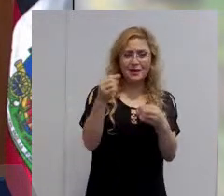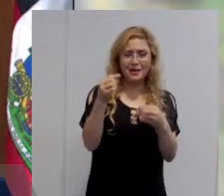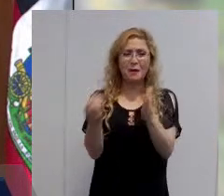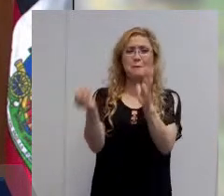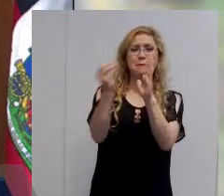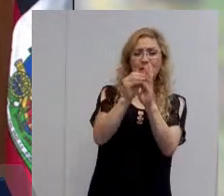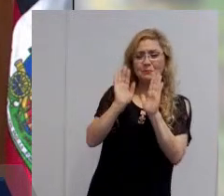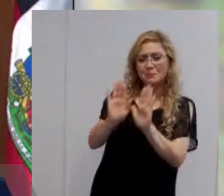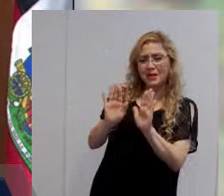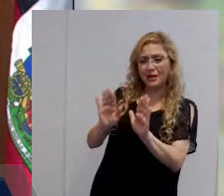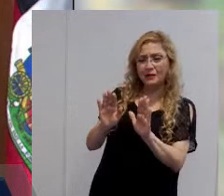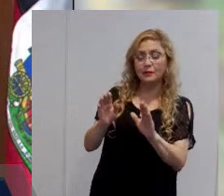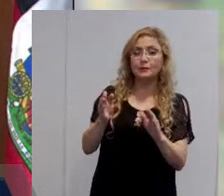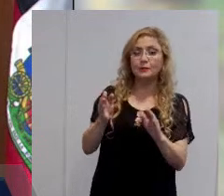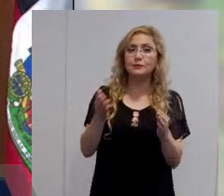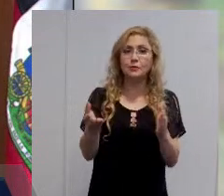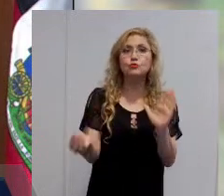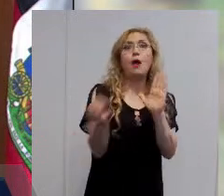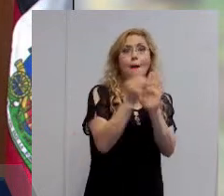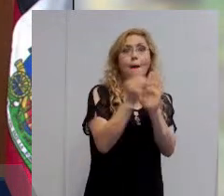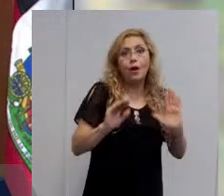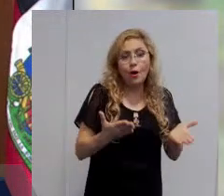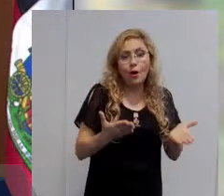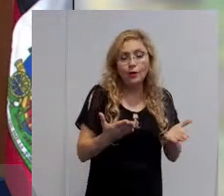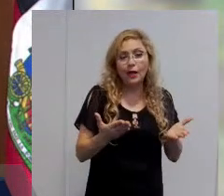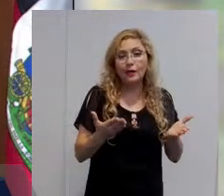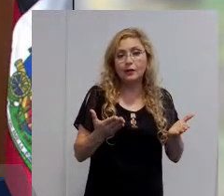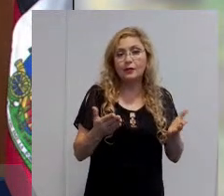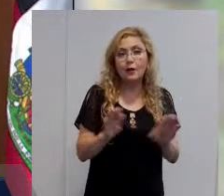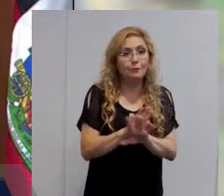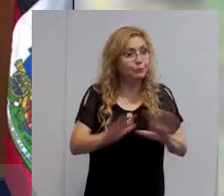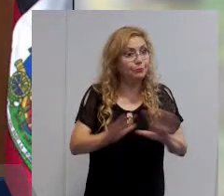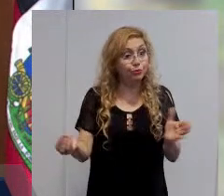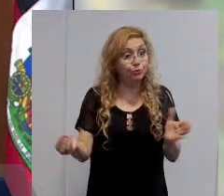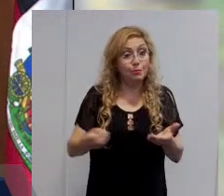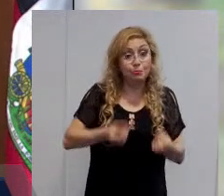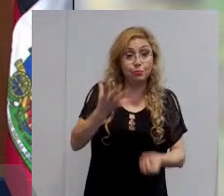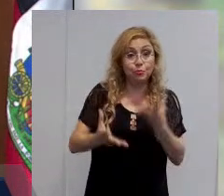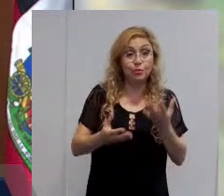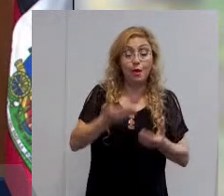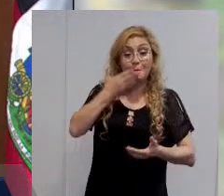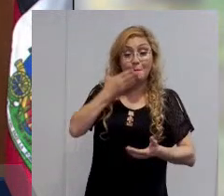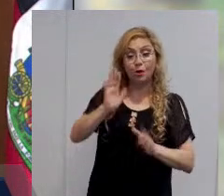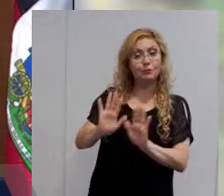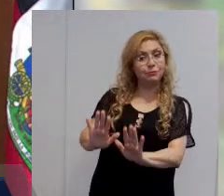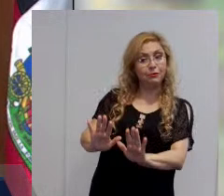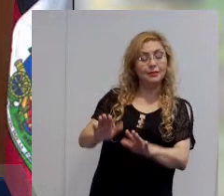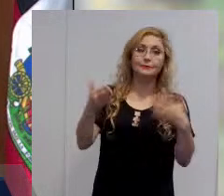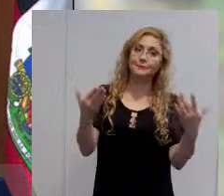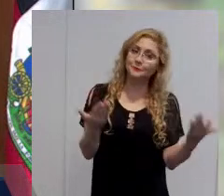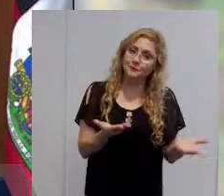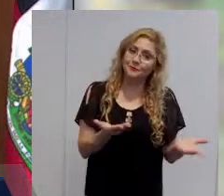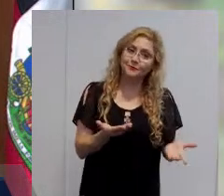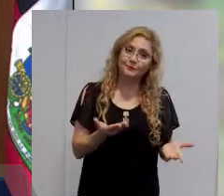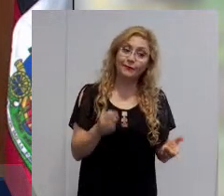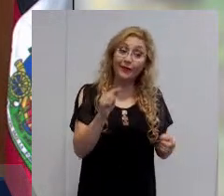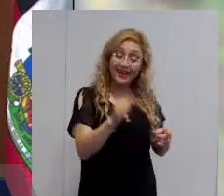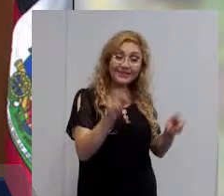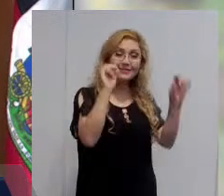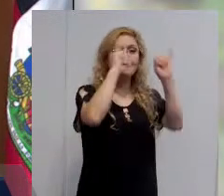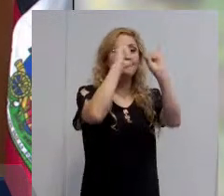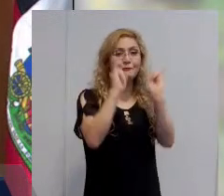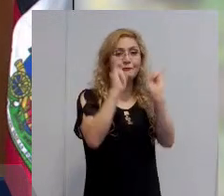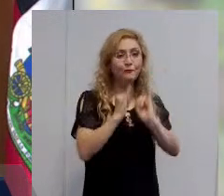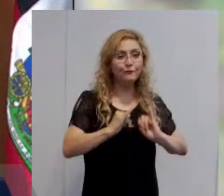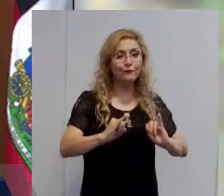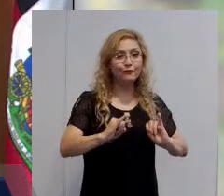we address this? And if I apply this the fertilization today, if I fumigate this field